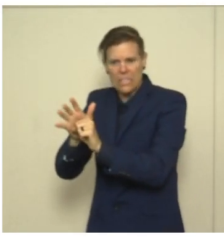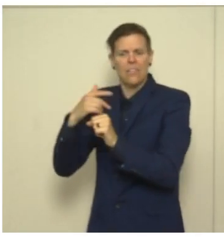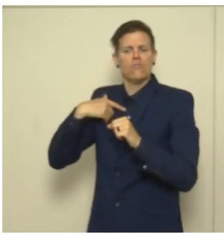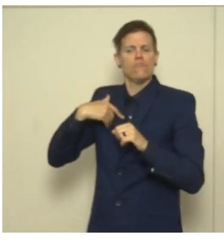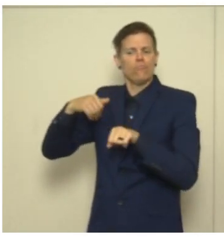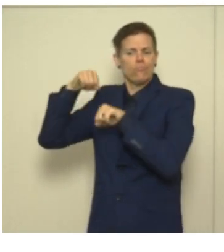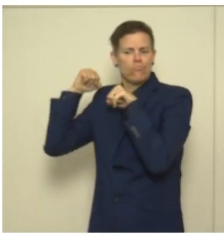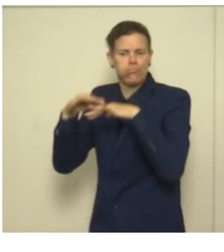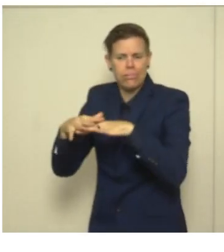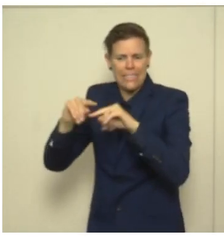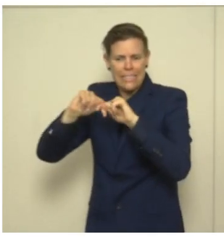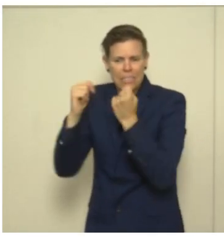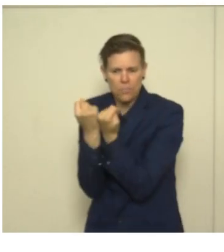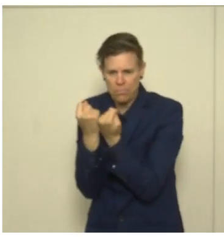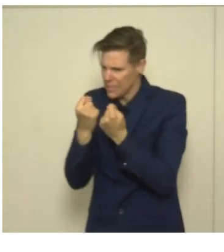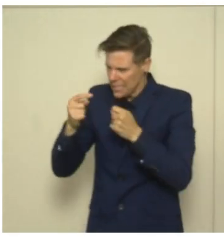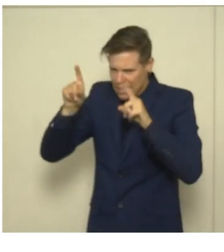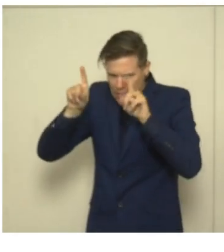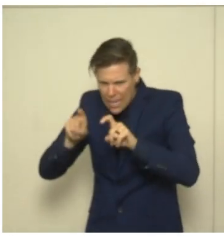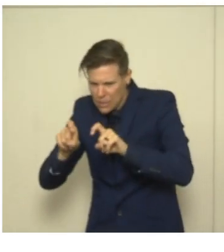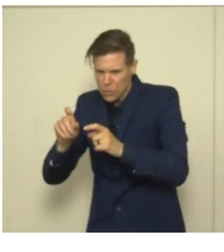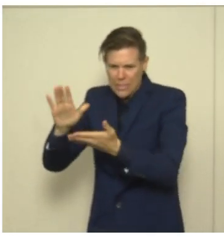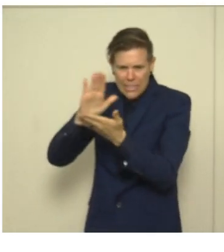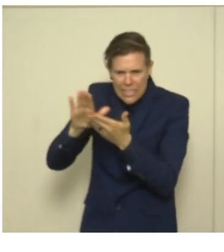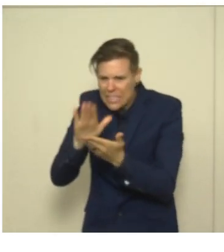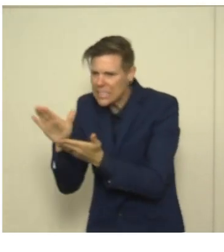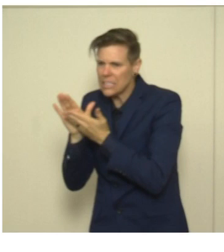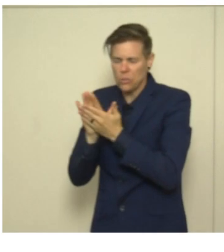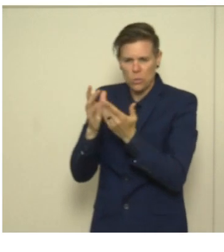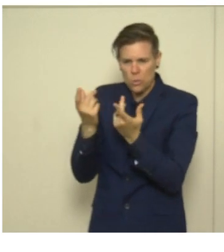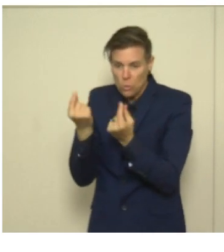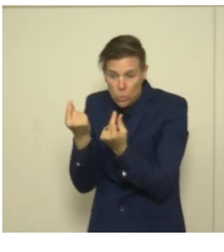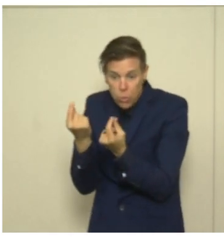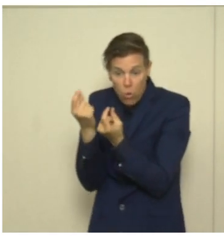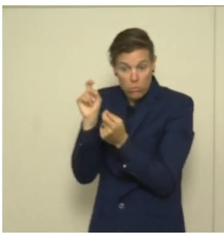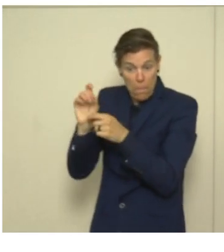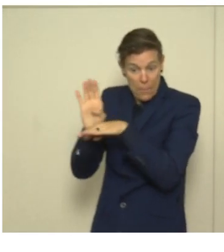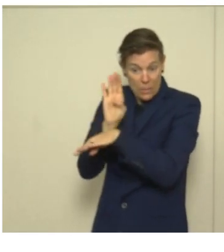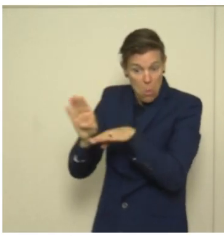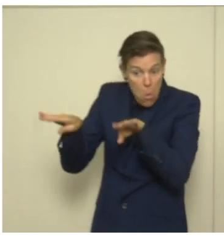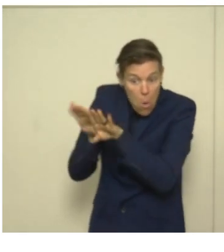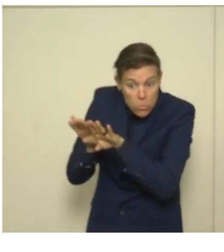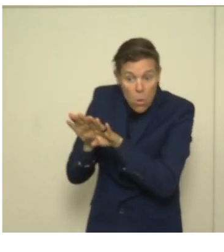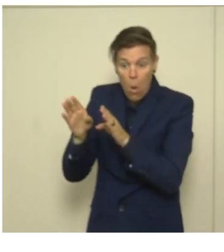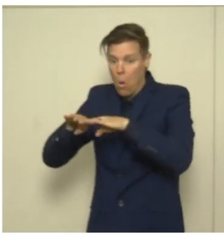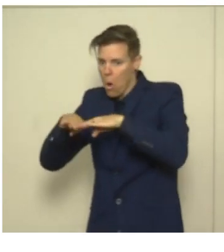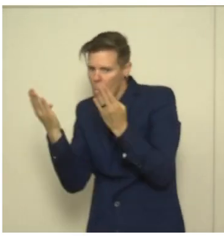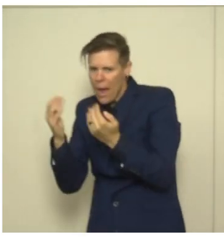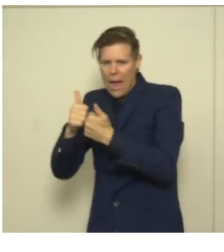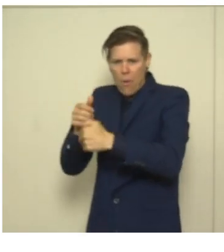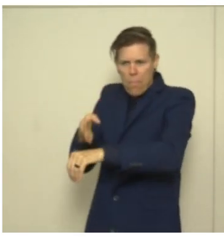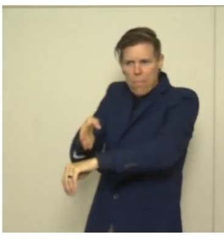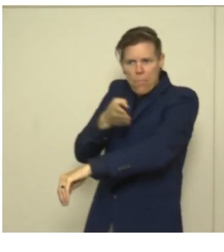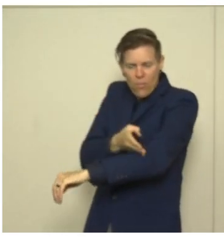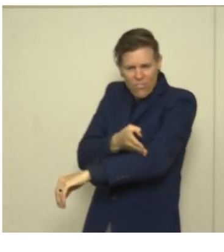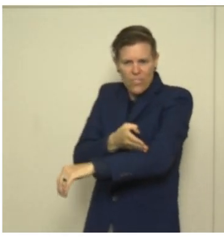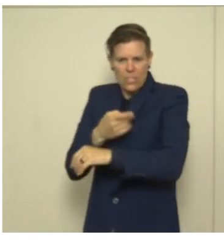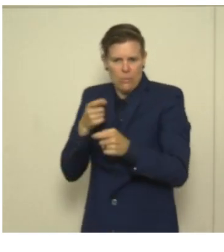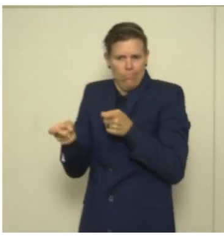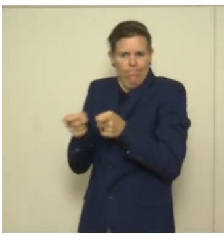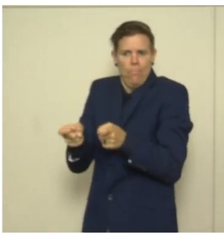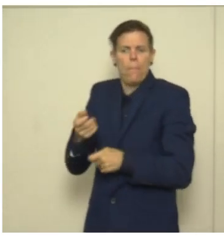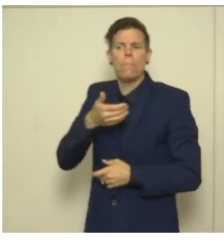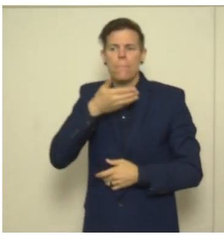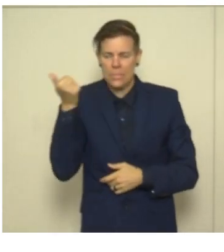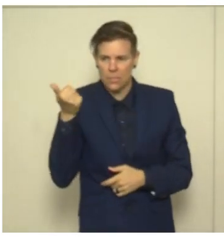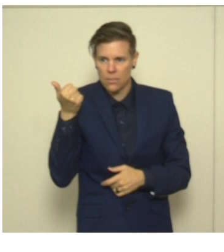we have to shut down for 24 hours, do incredible cleaning and sterilization to the highest degree possible, get everyone tested